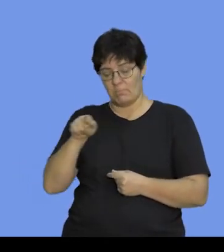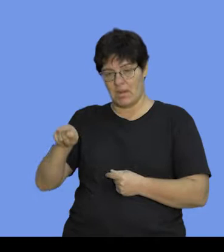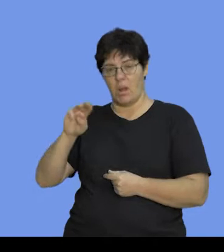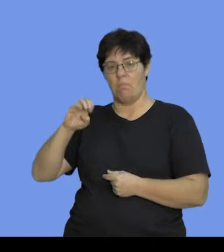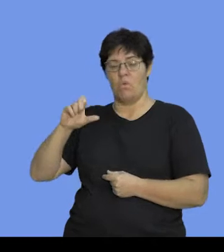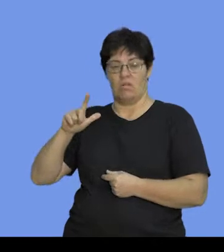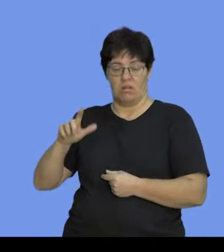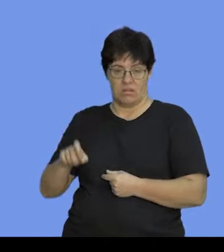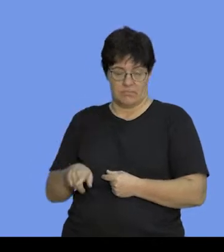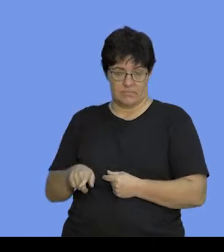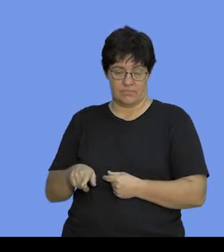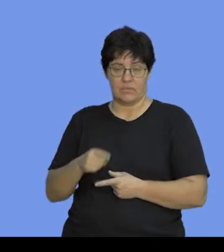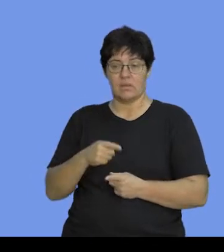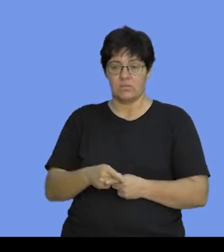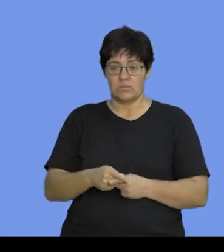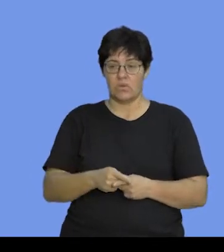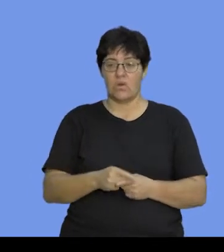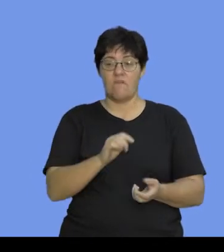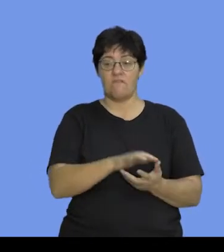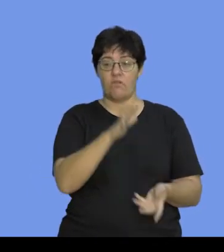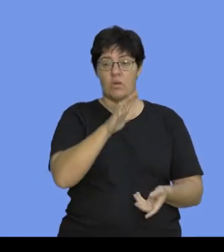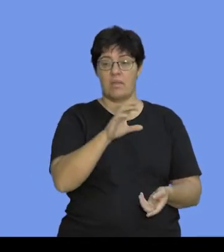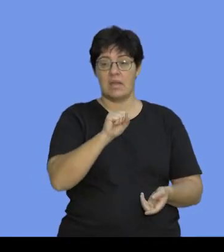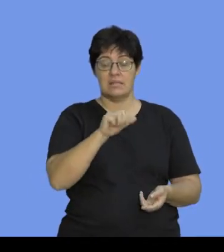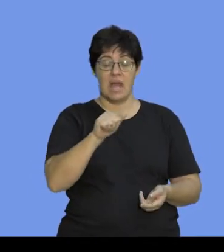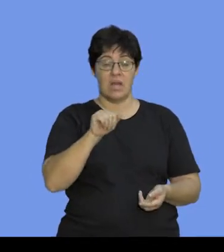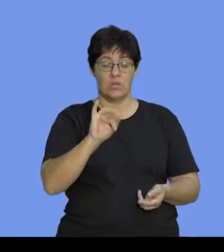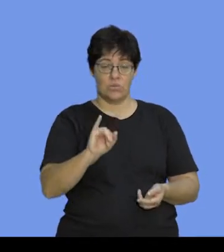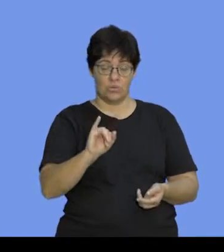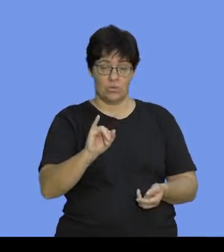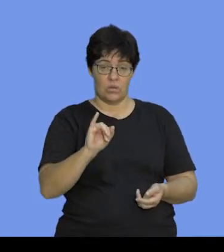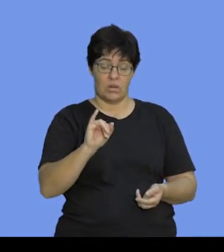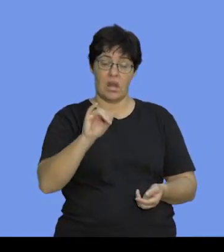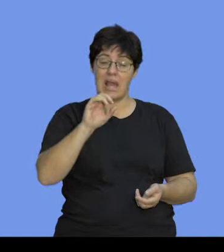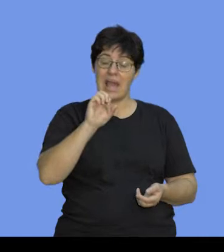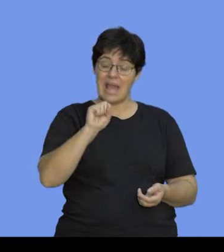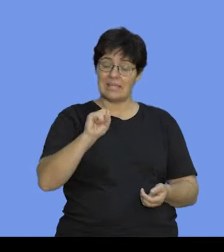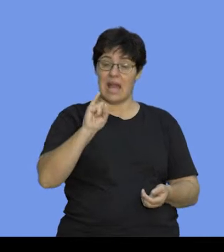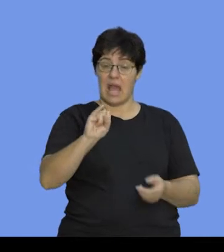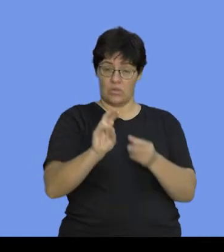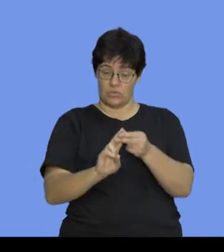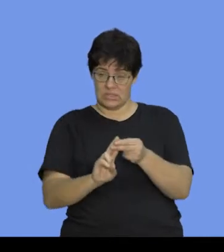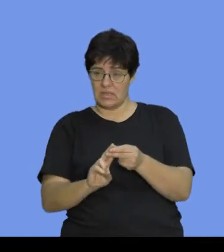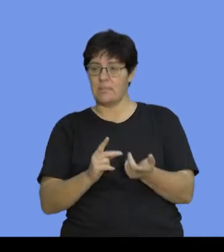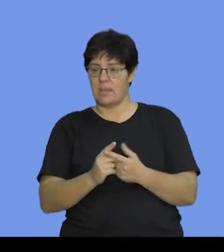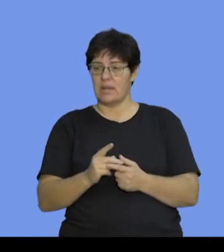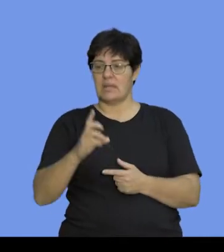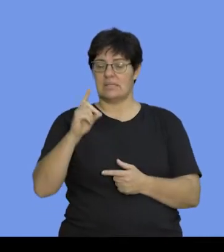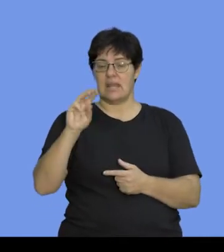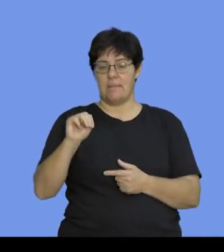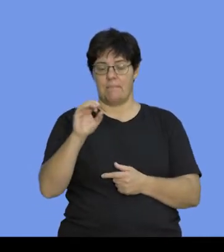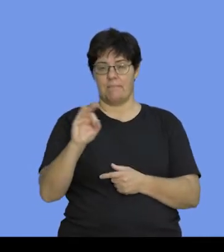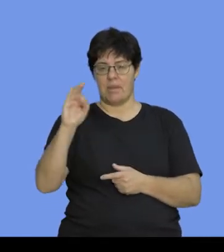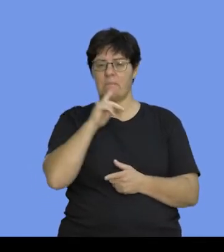the mole, okay? Then the volume, SI unit, is the cubic decimeter, okay? A decimeter is actually equal